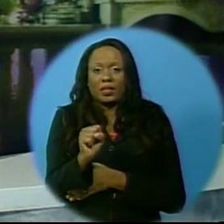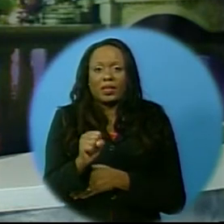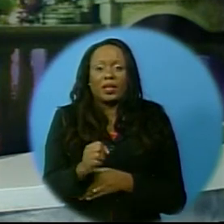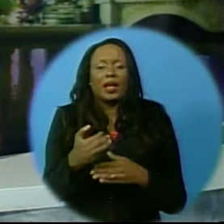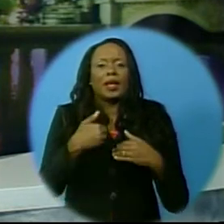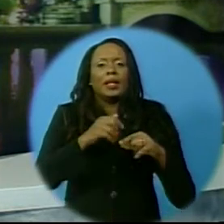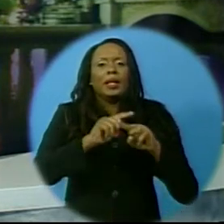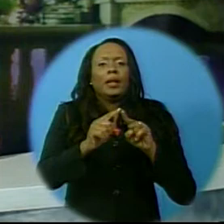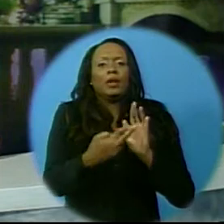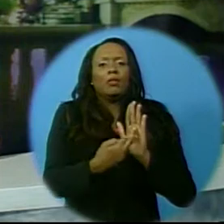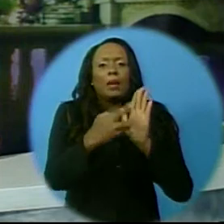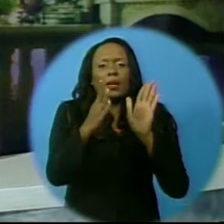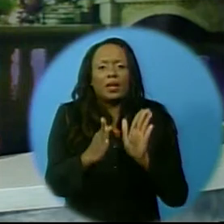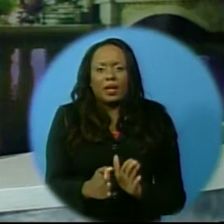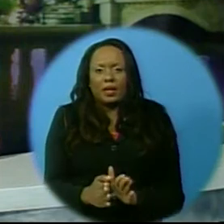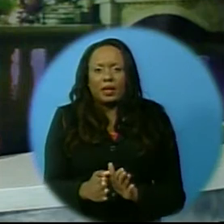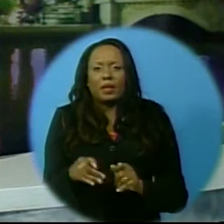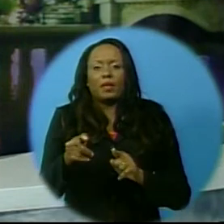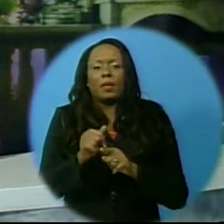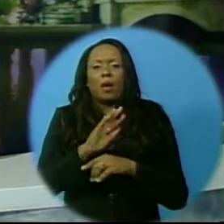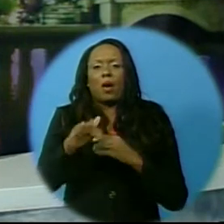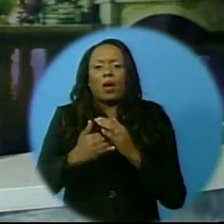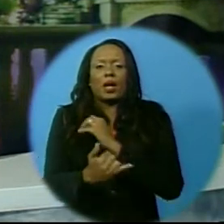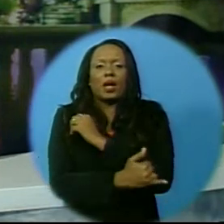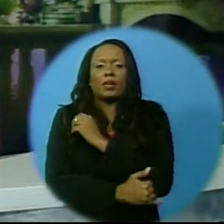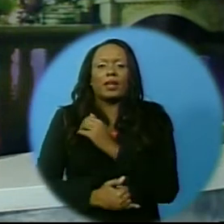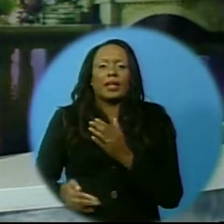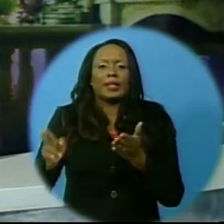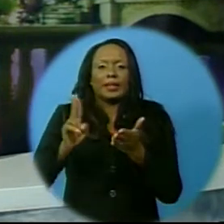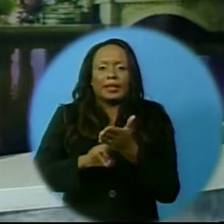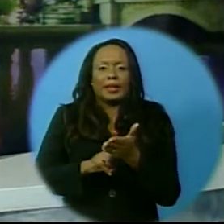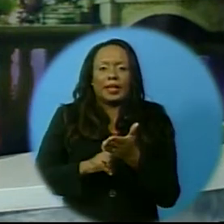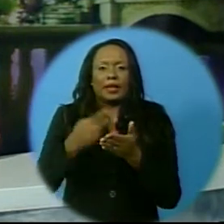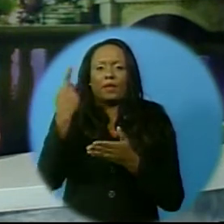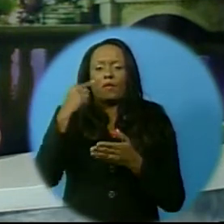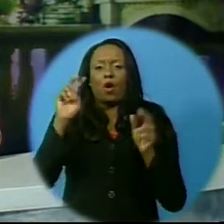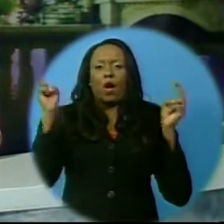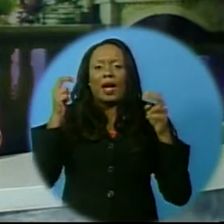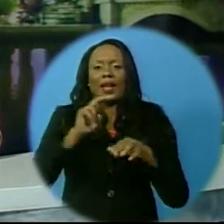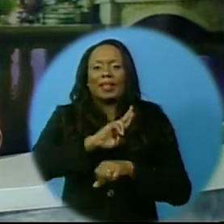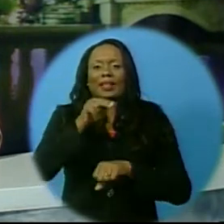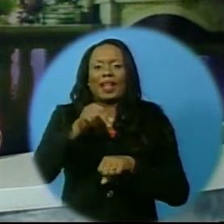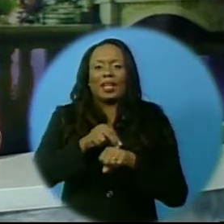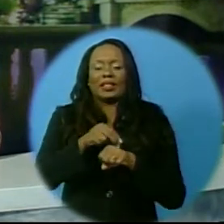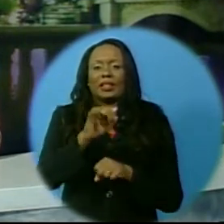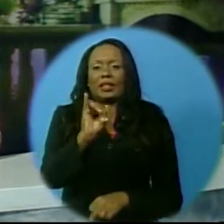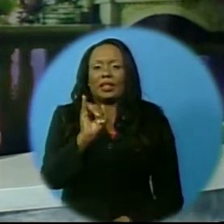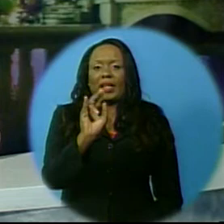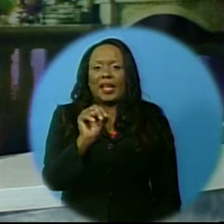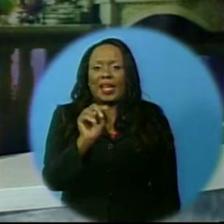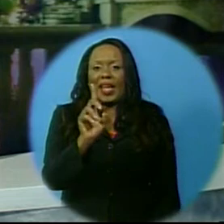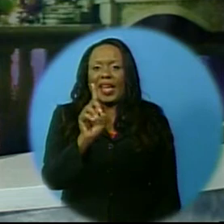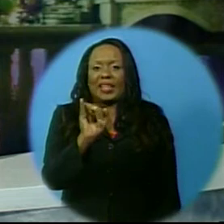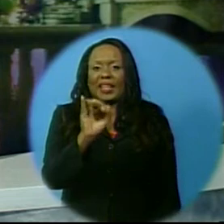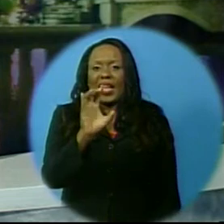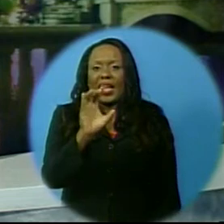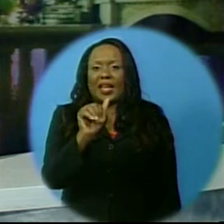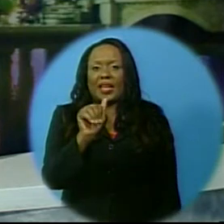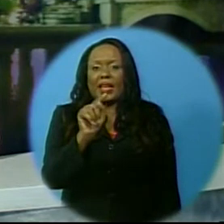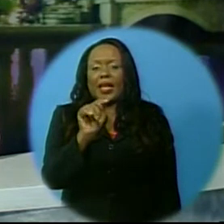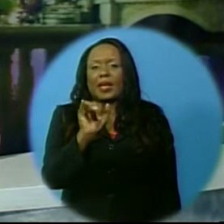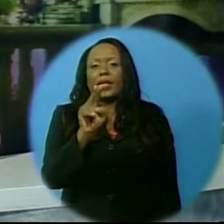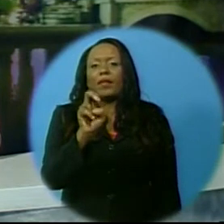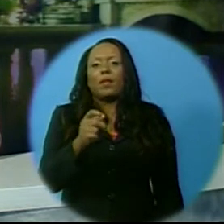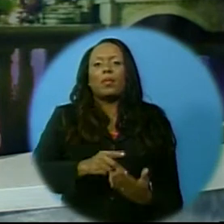representatives from the 21 ACP countries co-signed the national indicative programs under the 11th